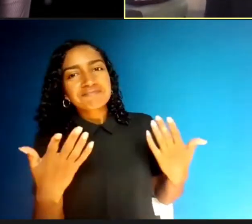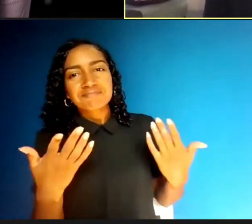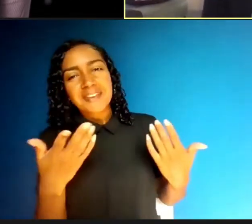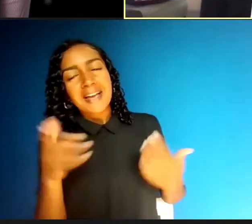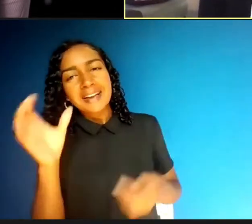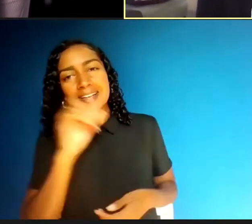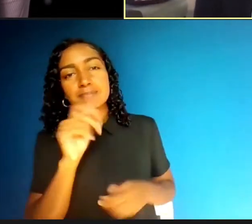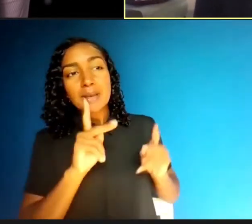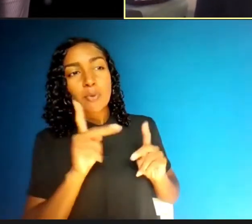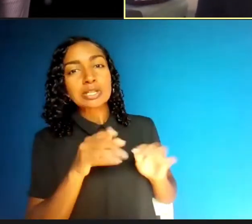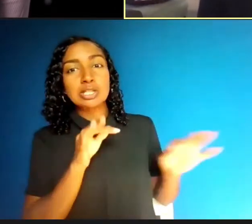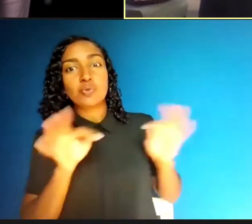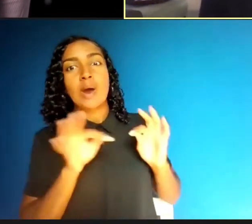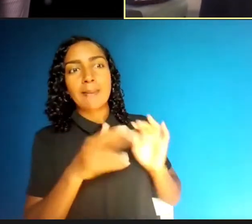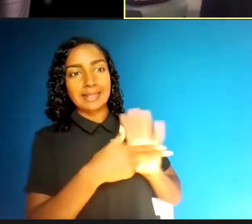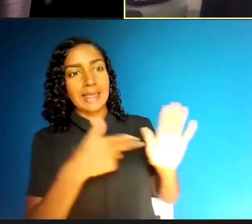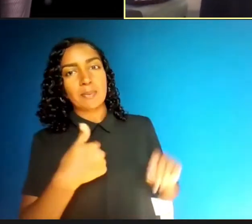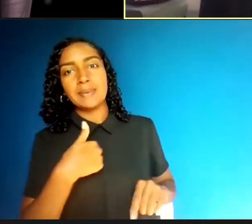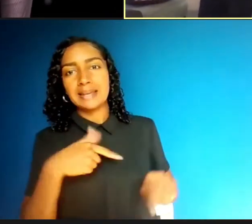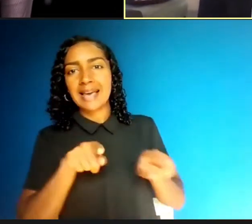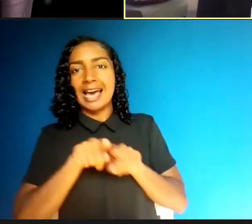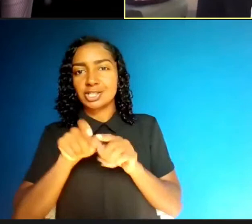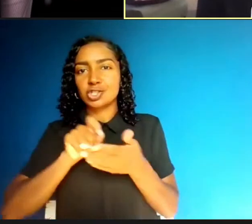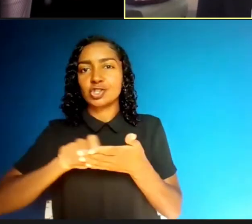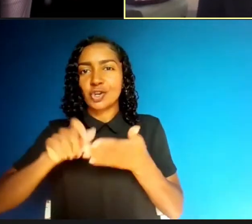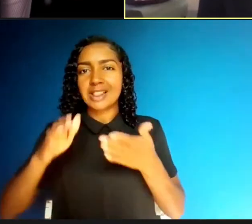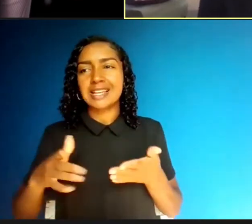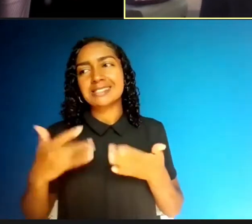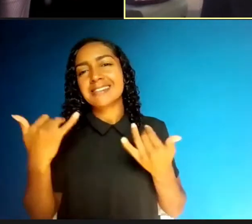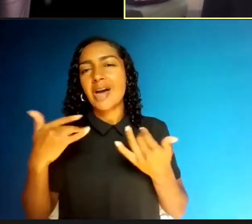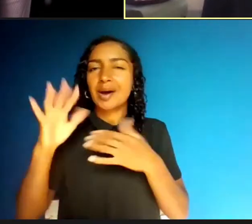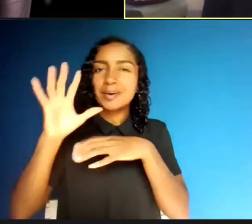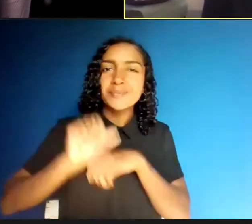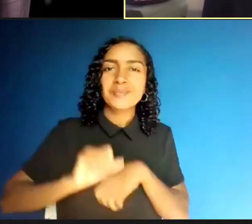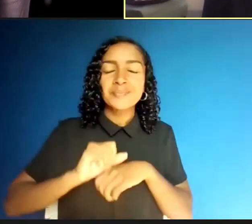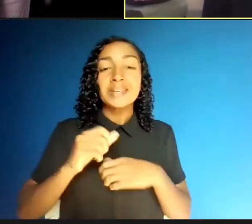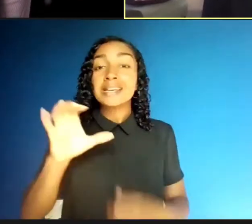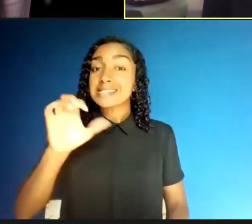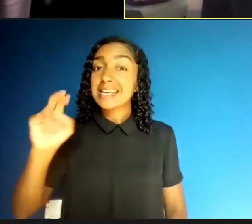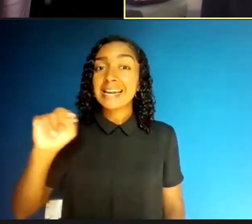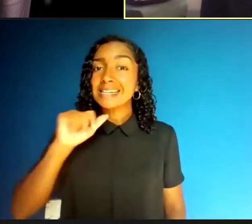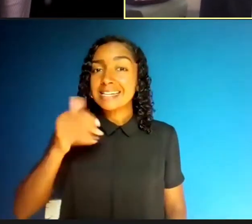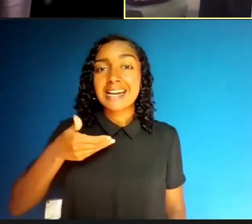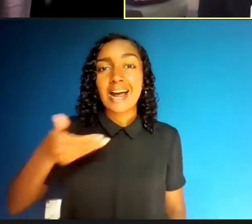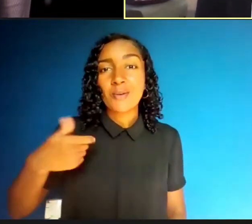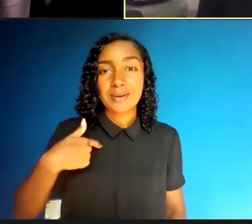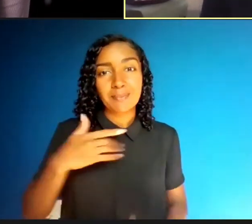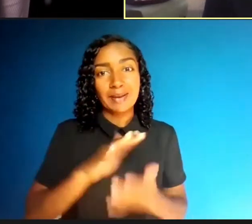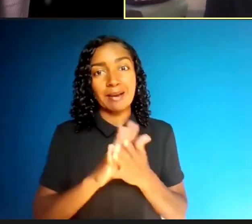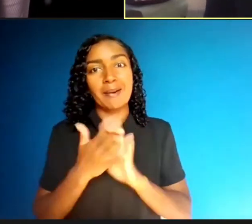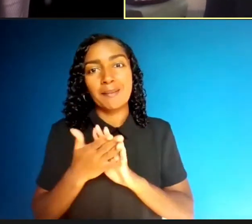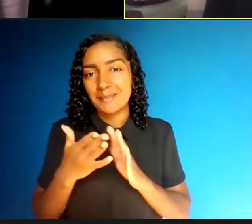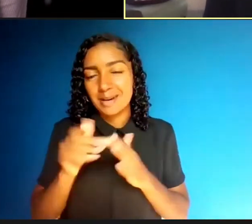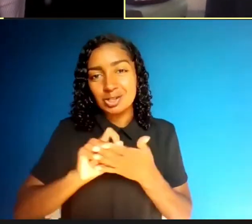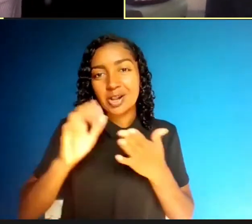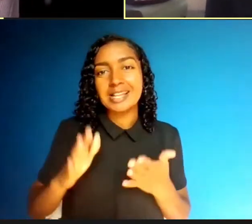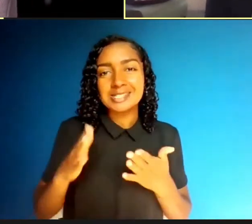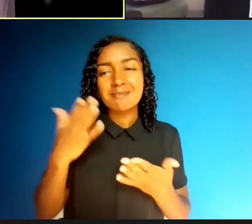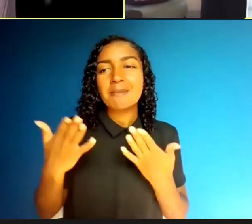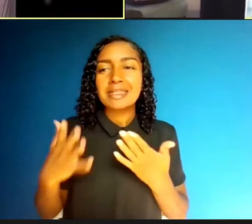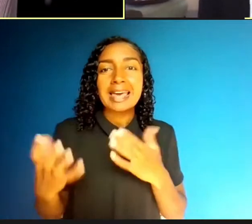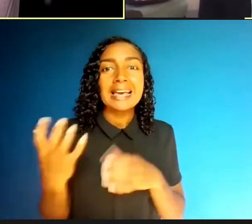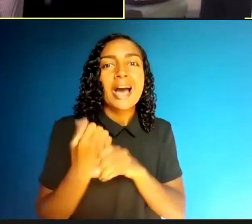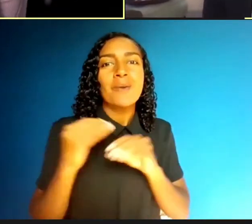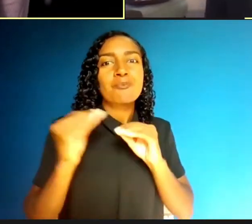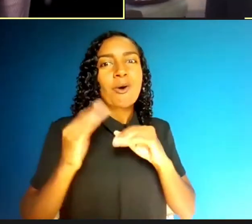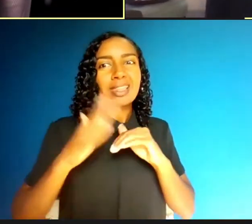am used to it at this point. CNN didn't hire me to be a journalist. I think they maybe got more than they bargained for with me.